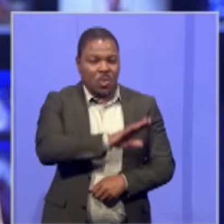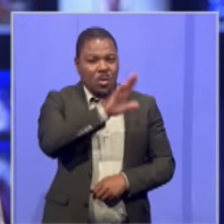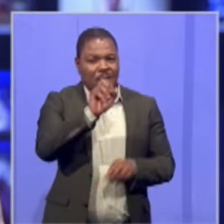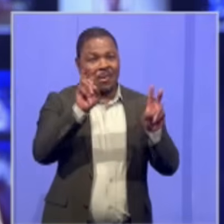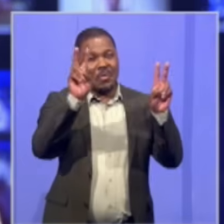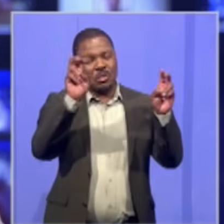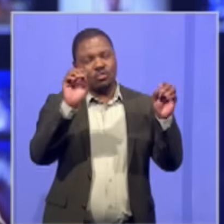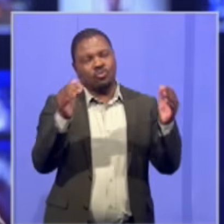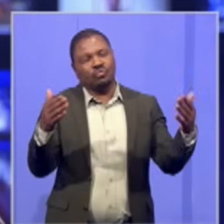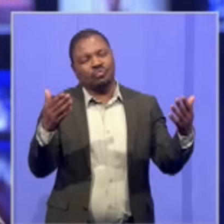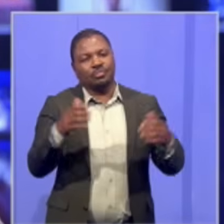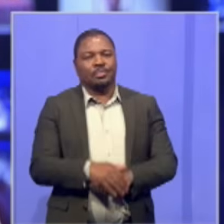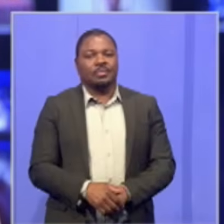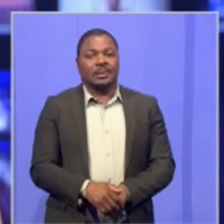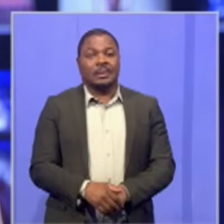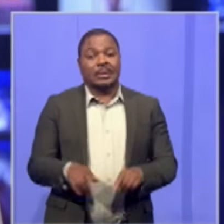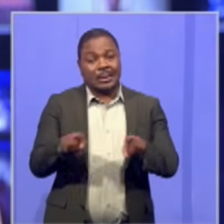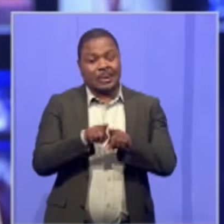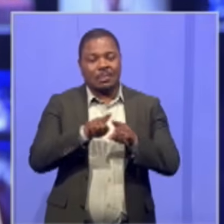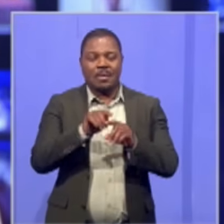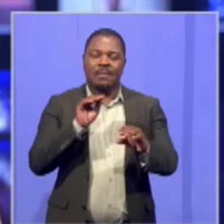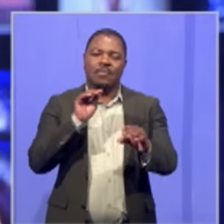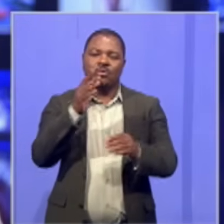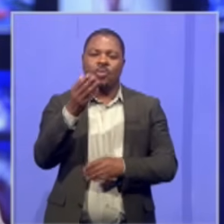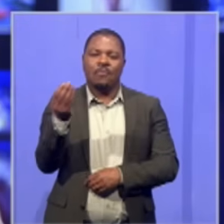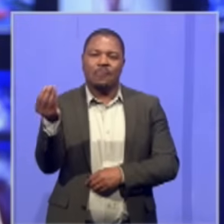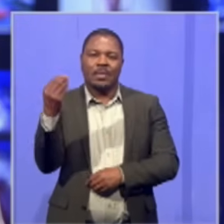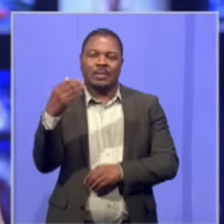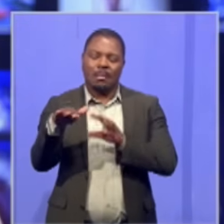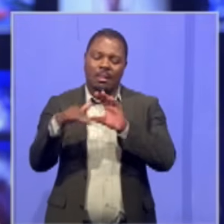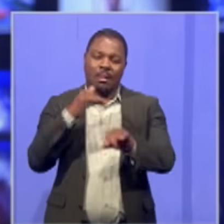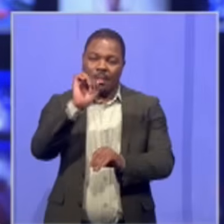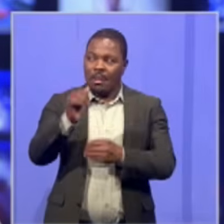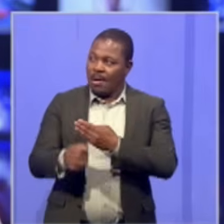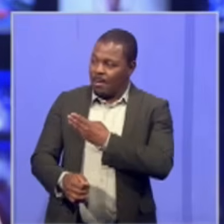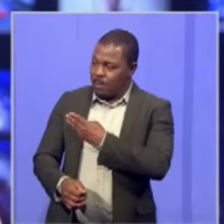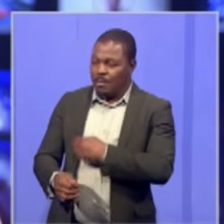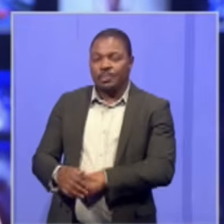Borwa ka kakaretso fela maikutlo a hao ka khatiso ya video ya WhatsApp ke yana a latela.